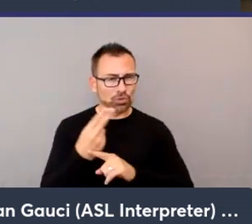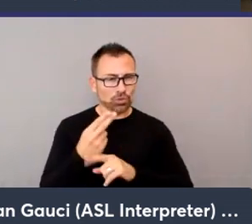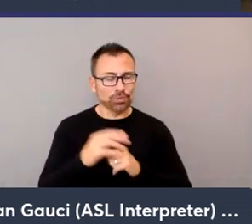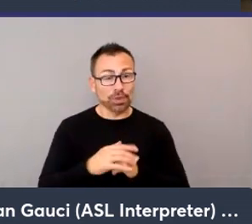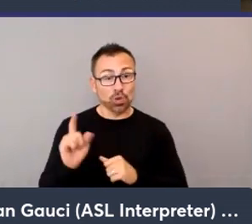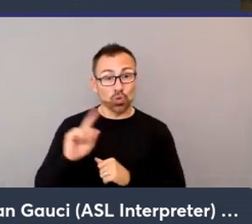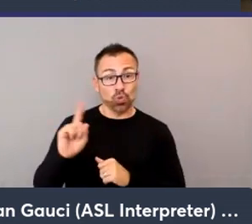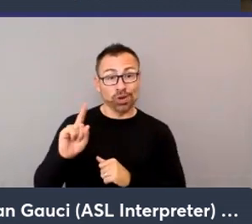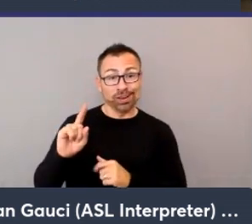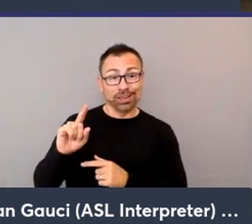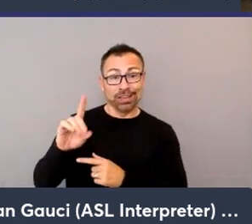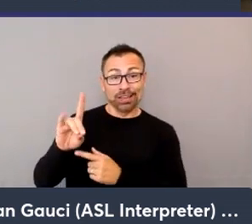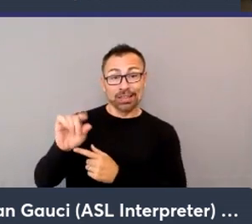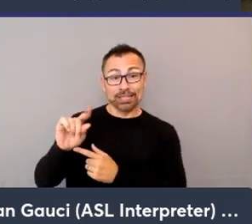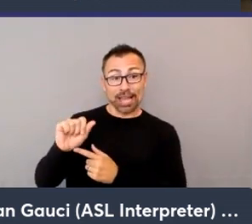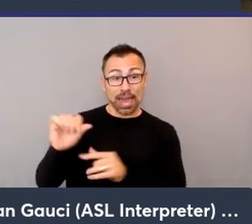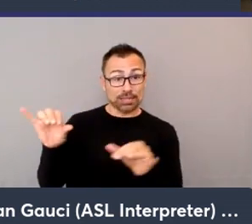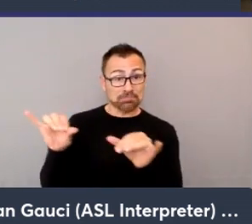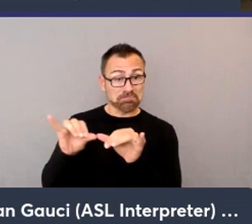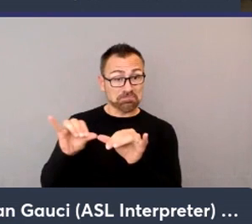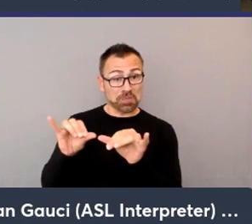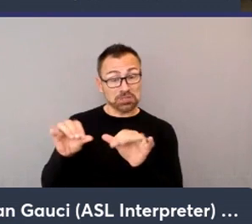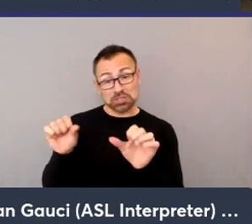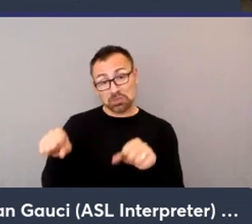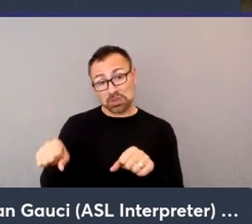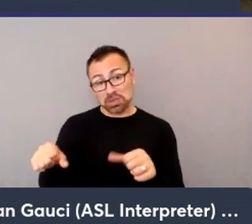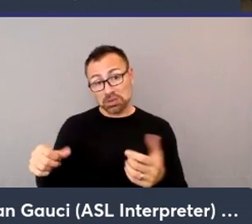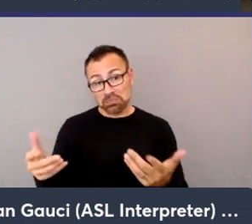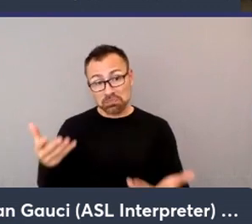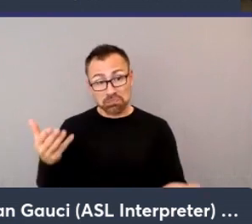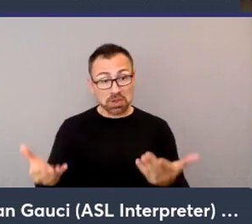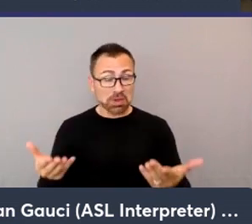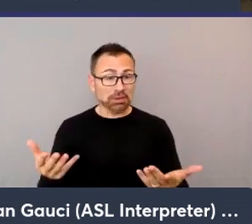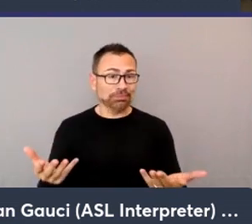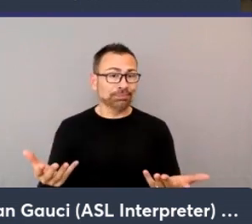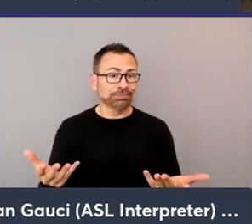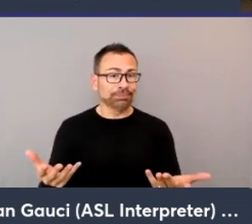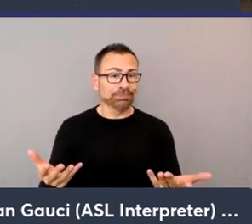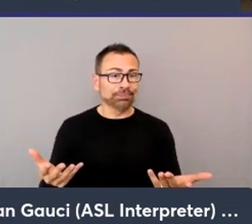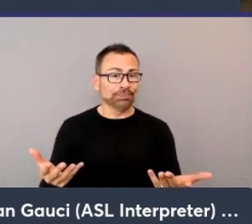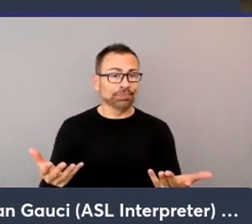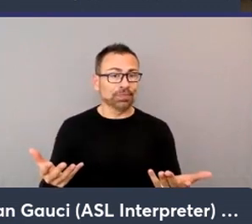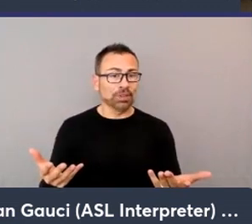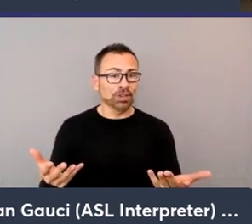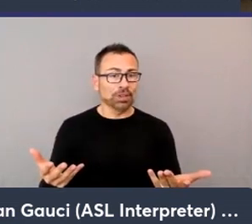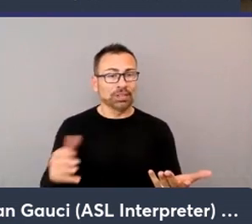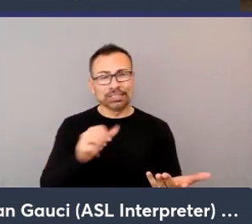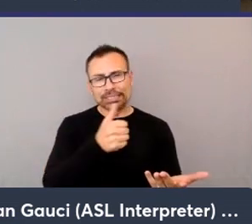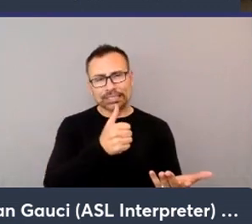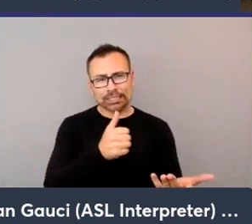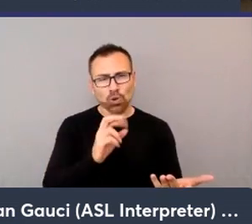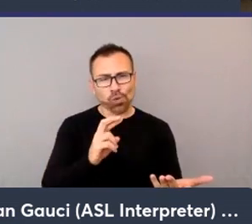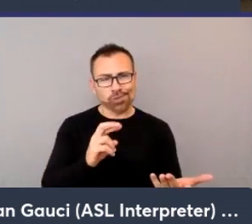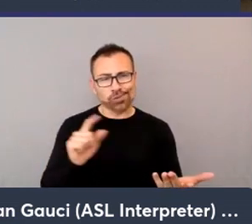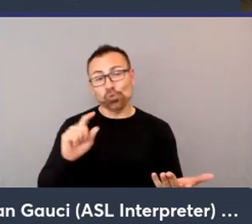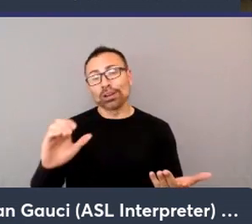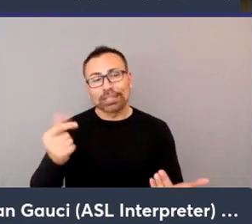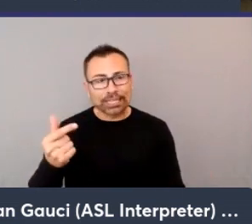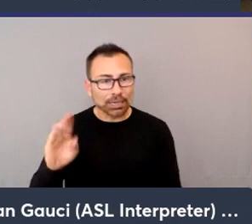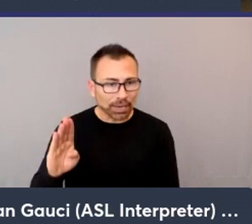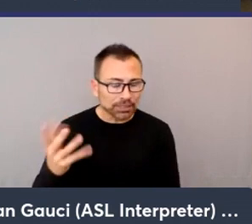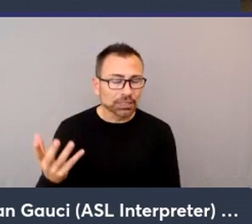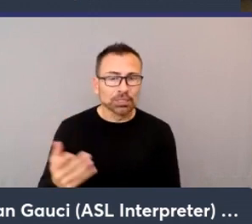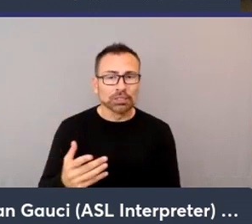data sizes, you know, could be just maybe let's just say 10 gig or even, you know, 100 gig, just pick a